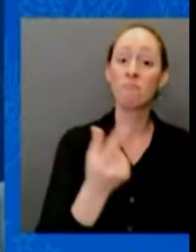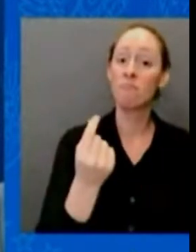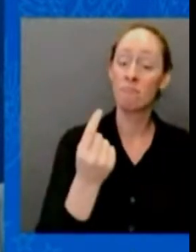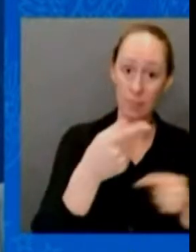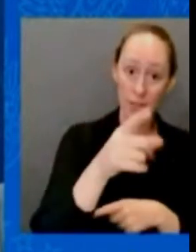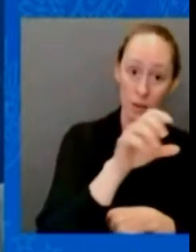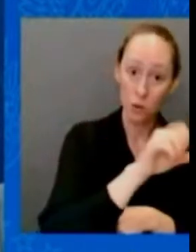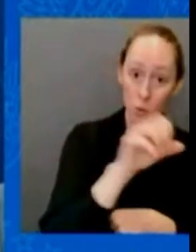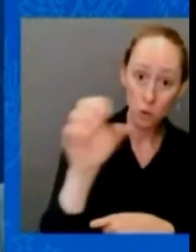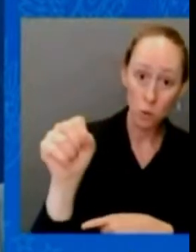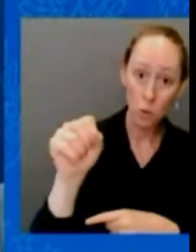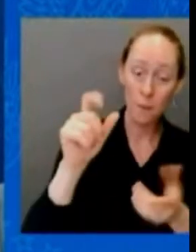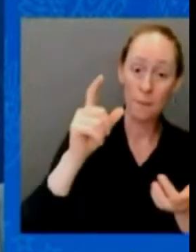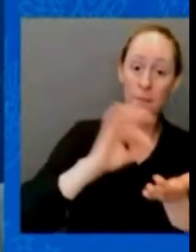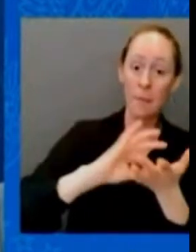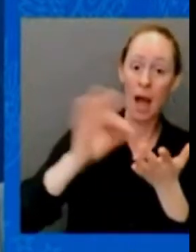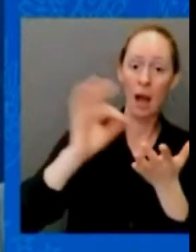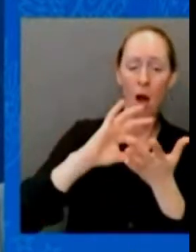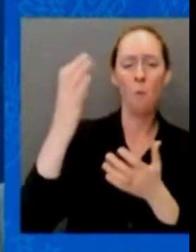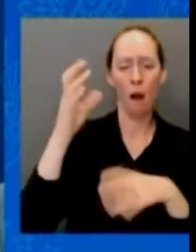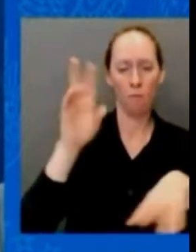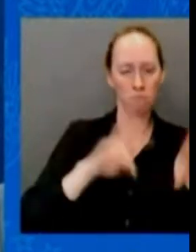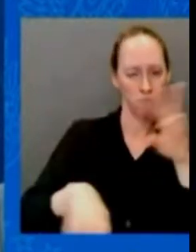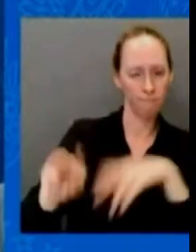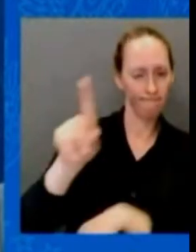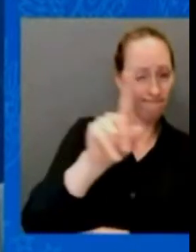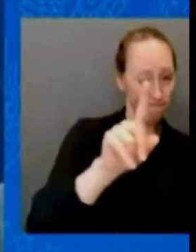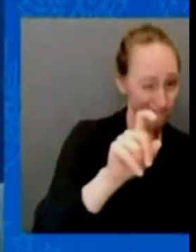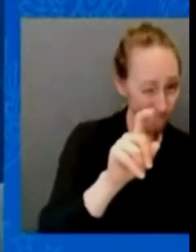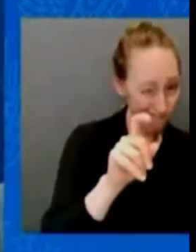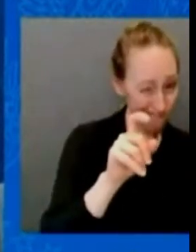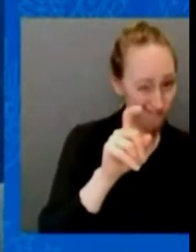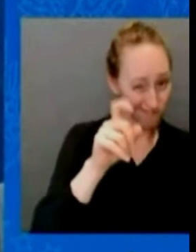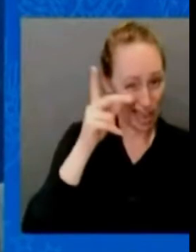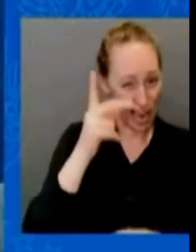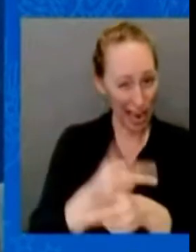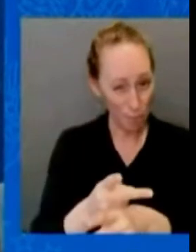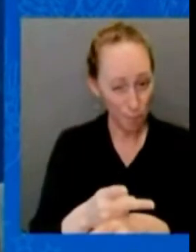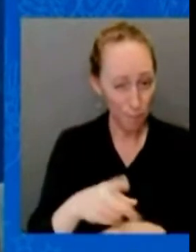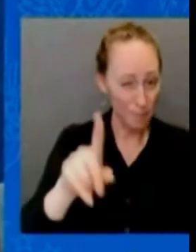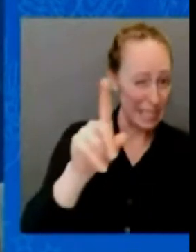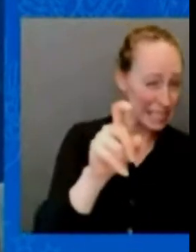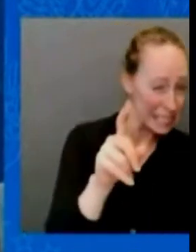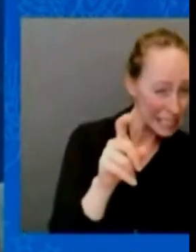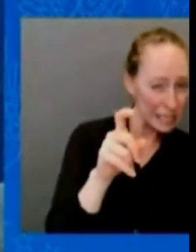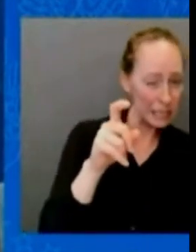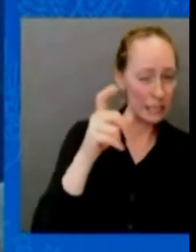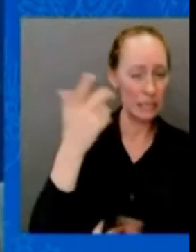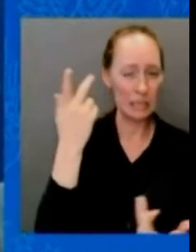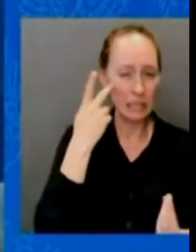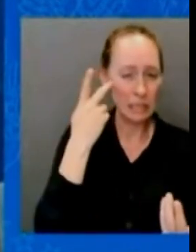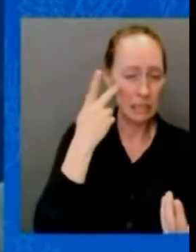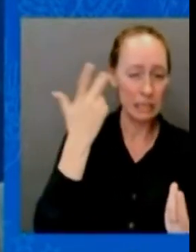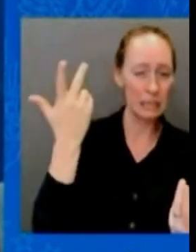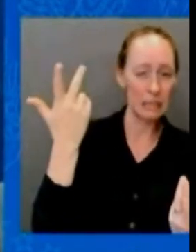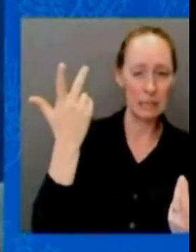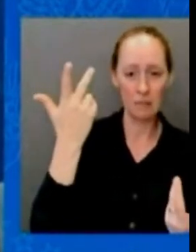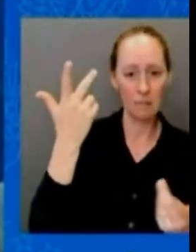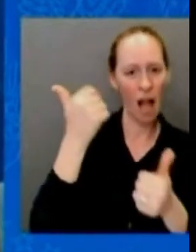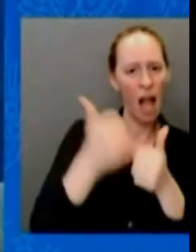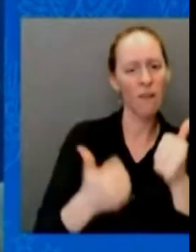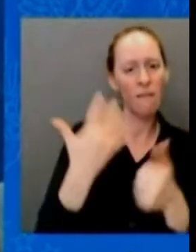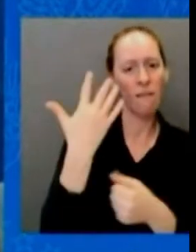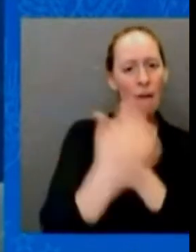on the ballot. Either gets voted on or gets lost. Every 5 years. It's no longer, there's no such thing as a permanent